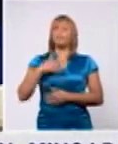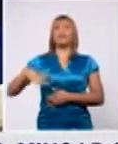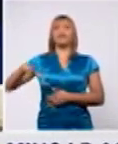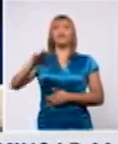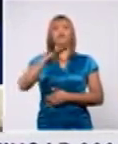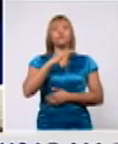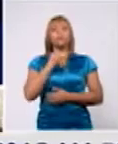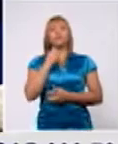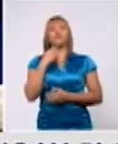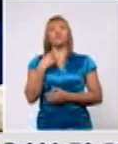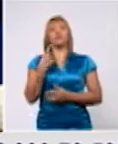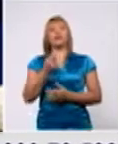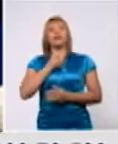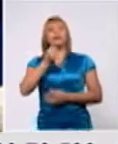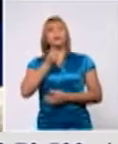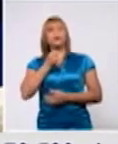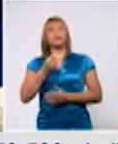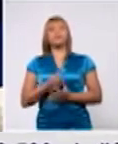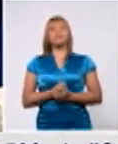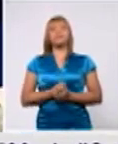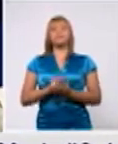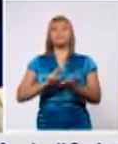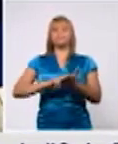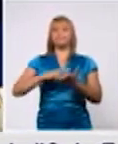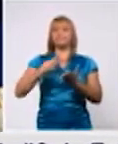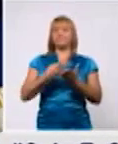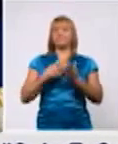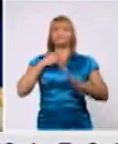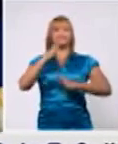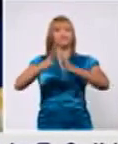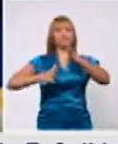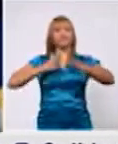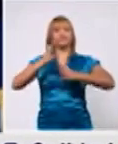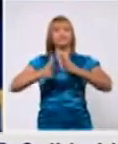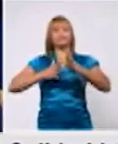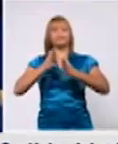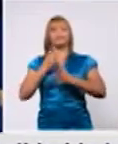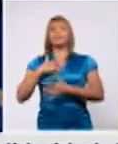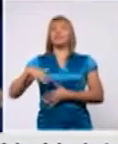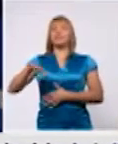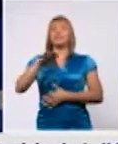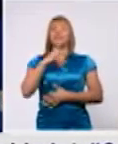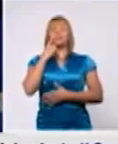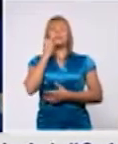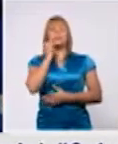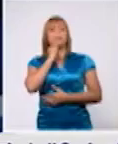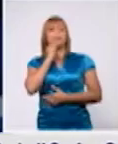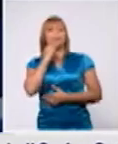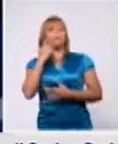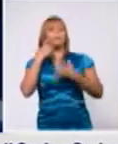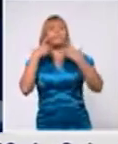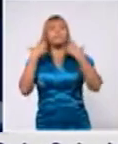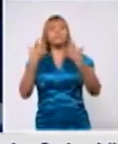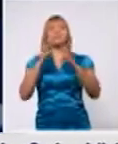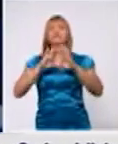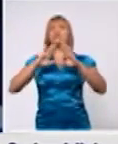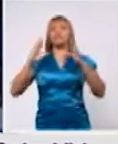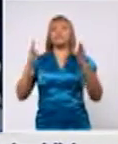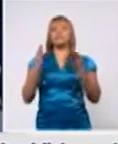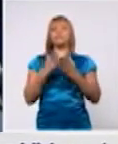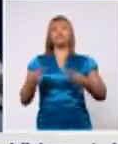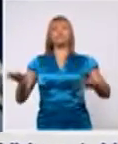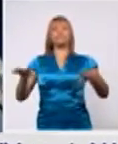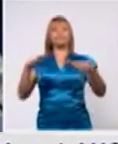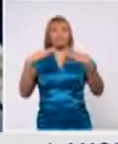Good morning to all of you, to Gisela, to our sign language interpreter, and to all of those who tune